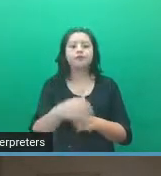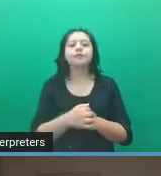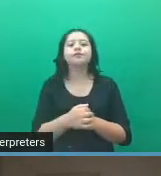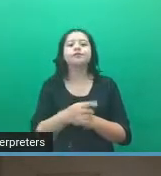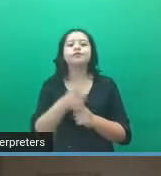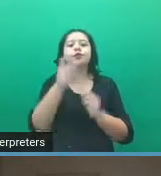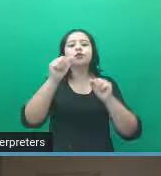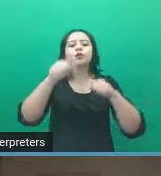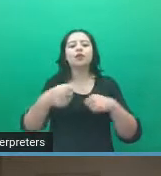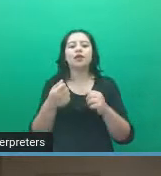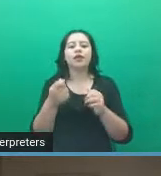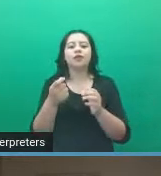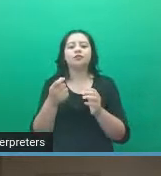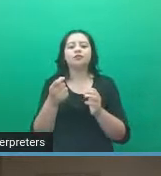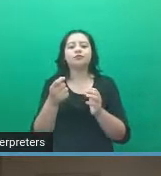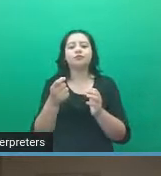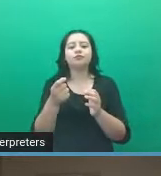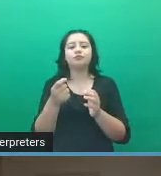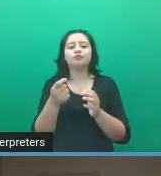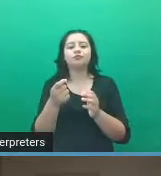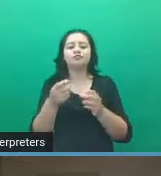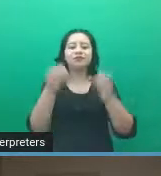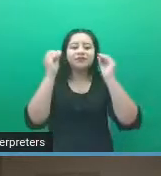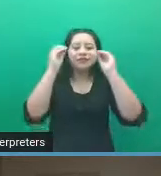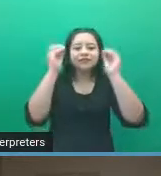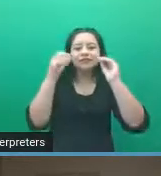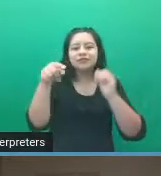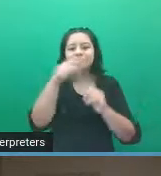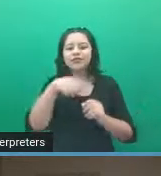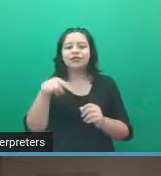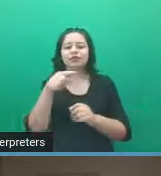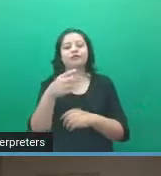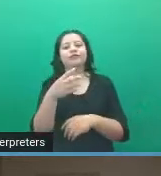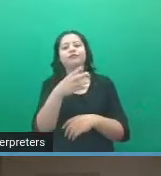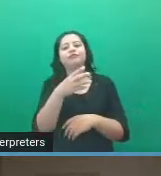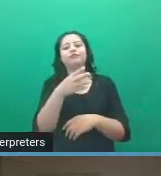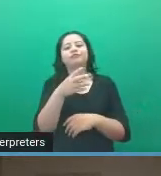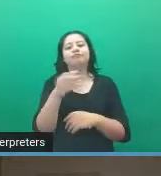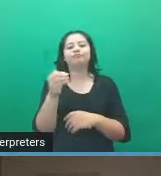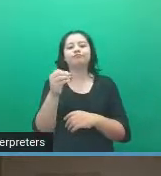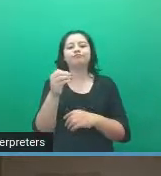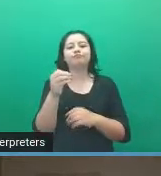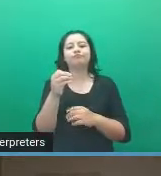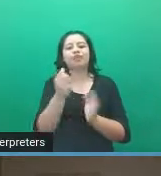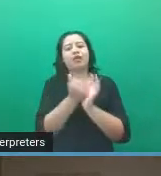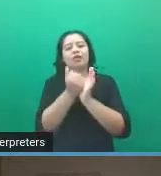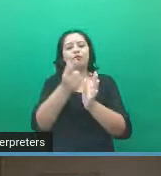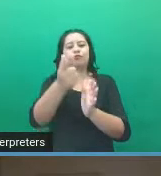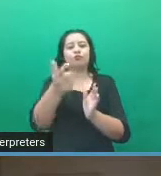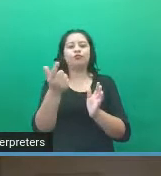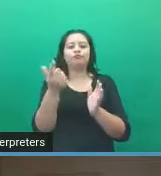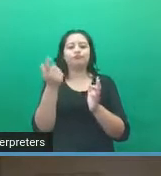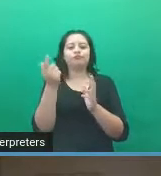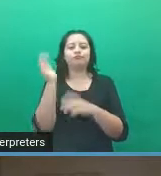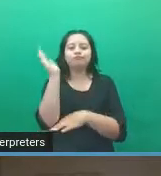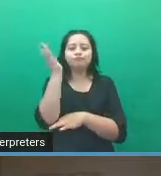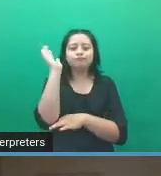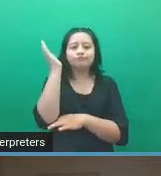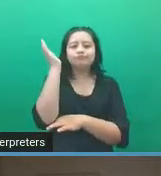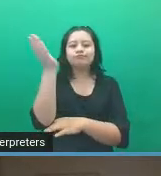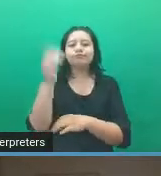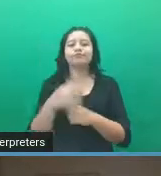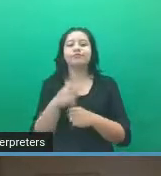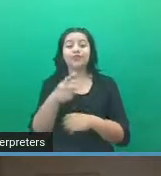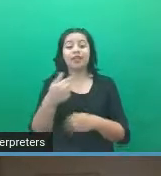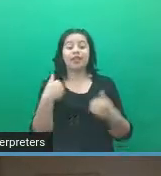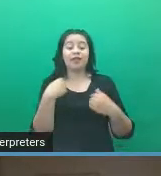leap. So you can pair the benefits of virtually thinking, teaching, and collaborating with the convenience of technology. Zoom contains a built-in whiteboard feature